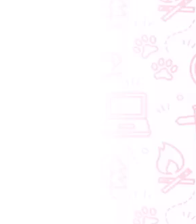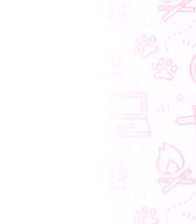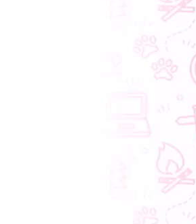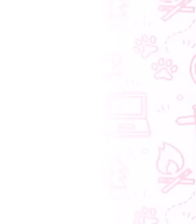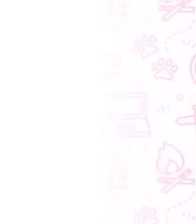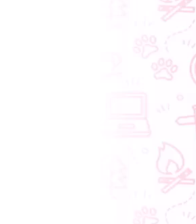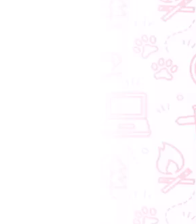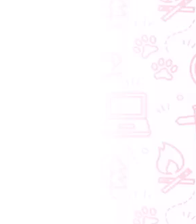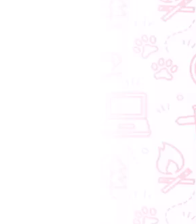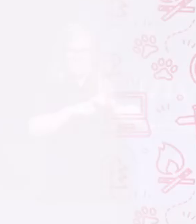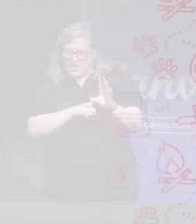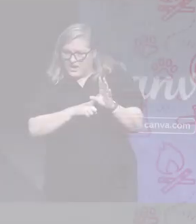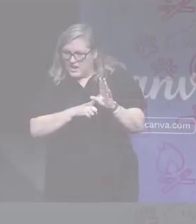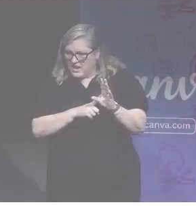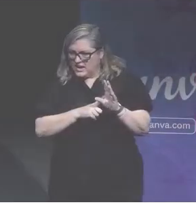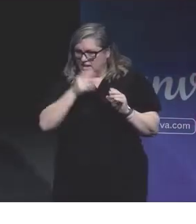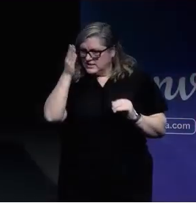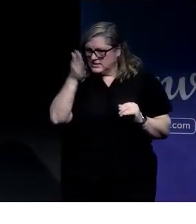sponsor SignHow.